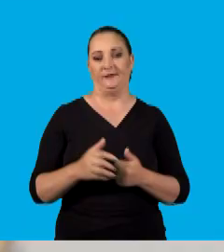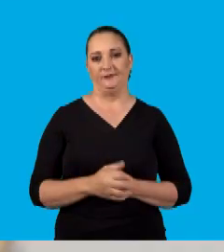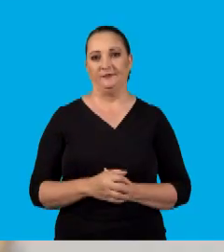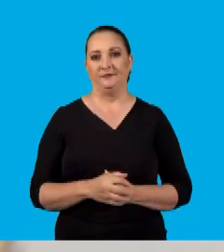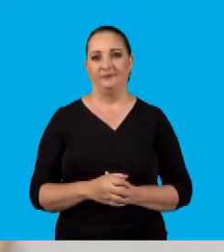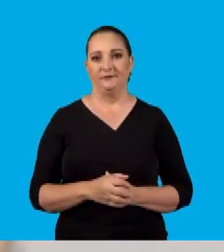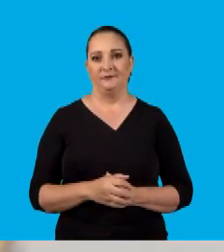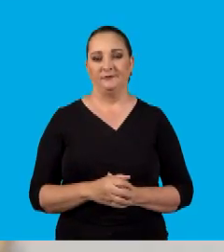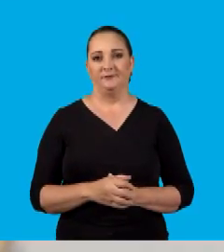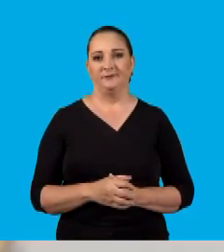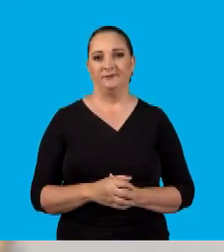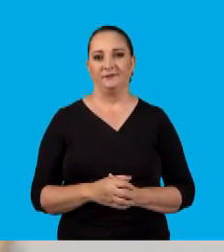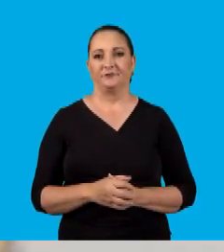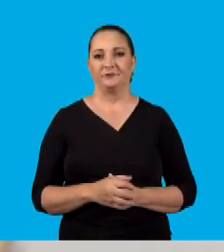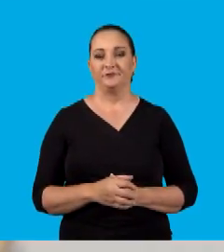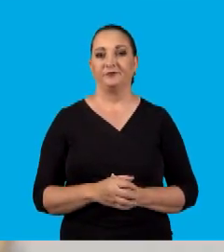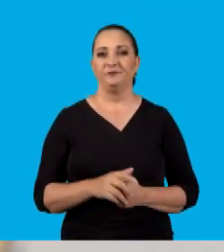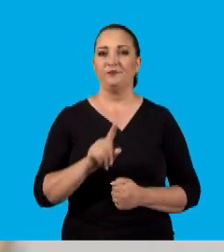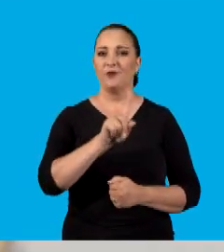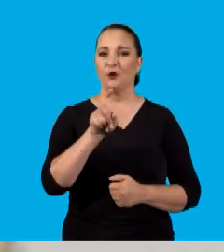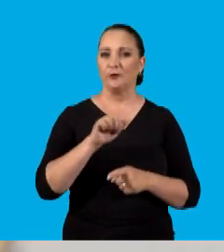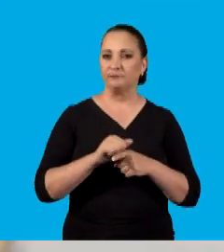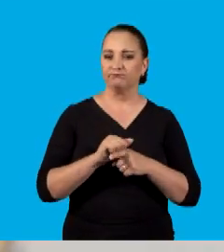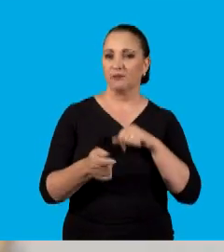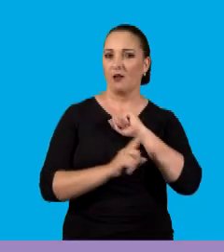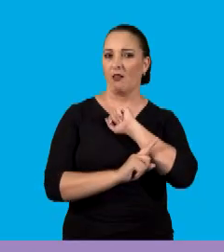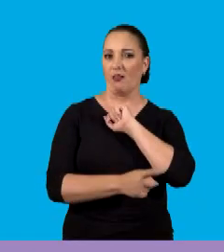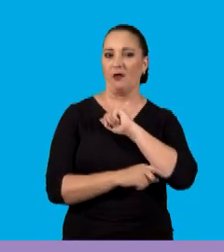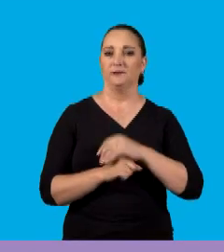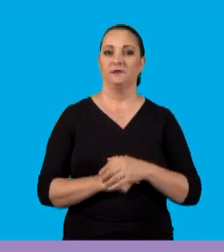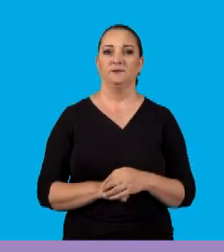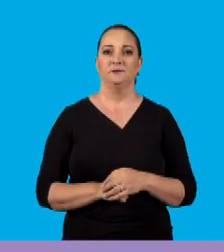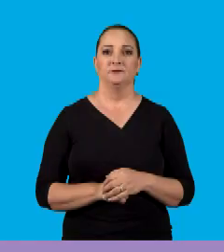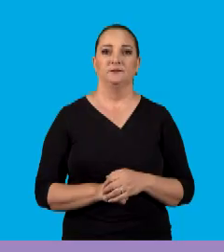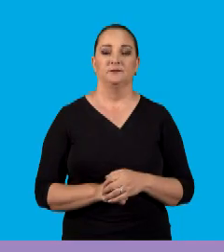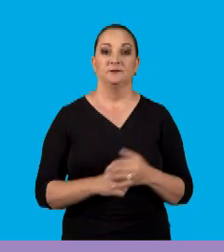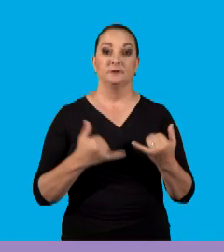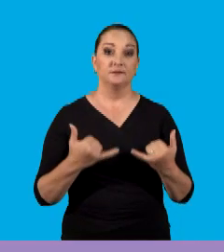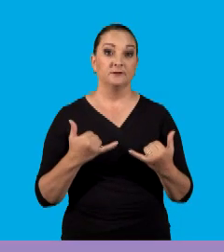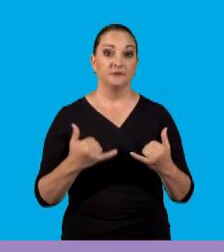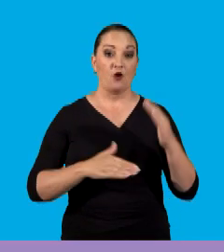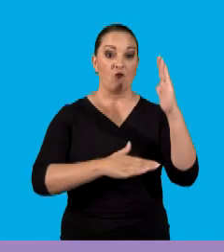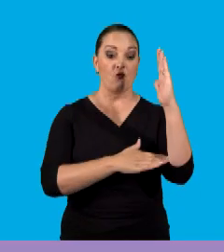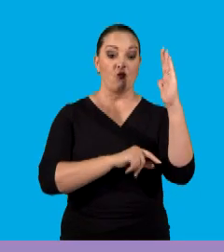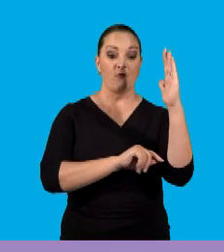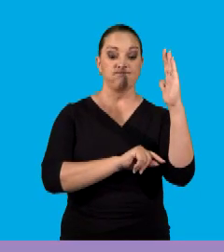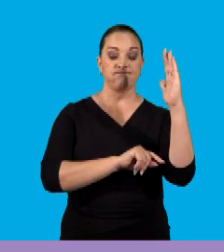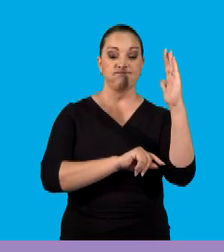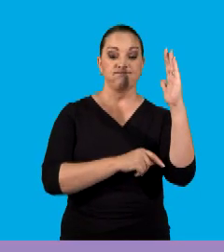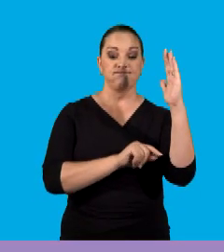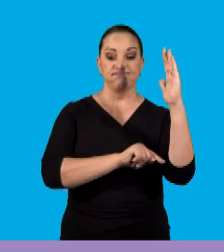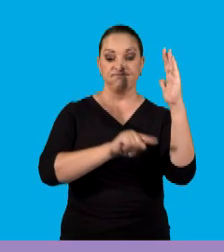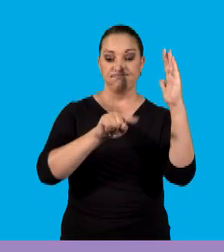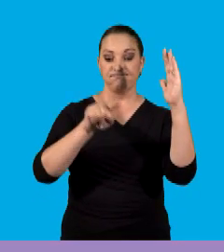numbers. Let's look at our last practice question there. And it says there, the graph here represents the price of